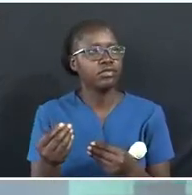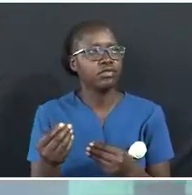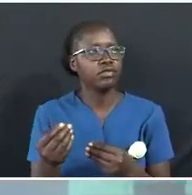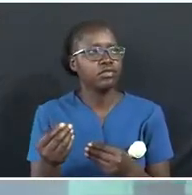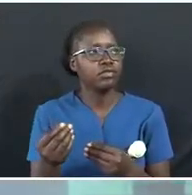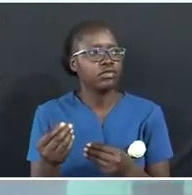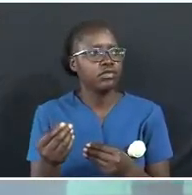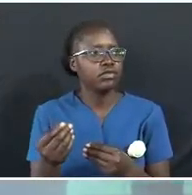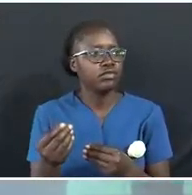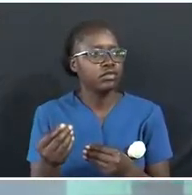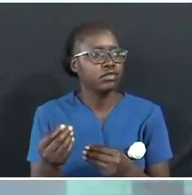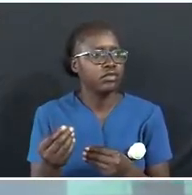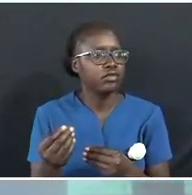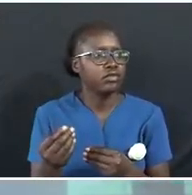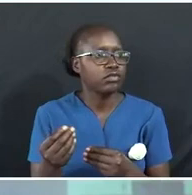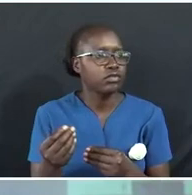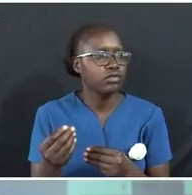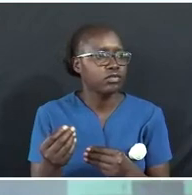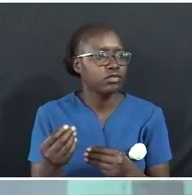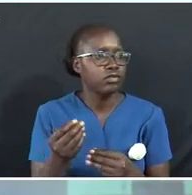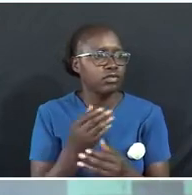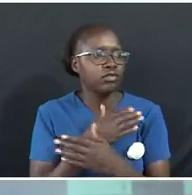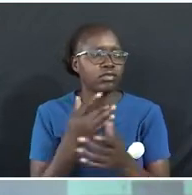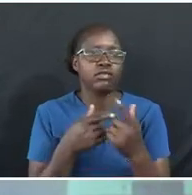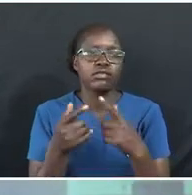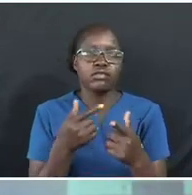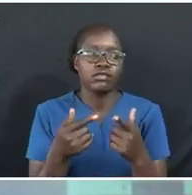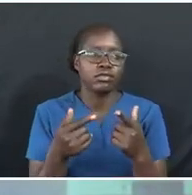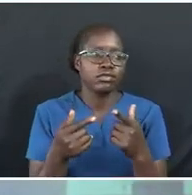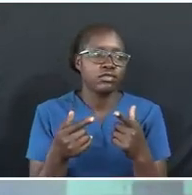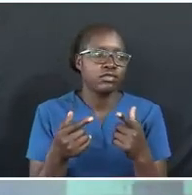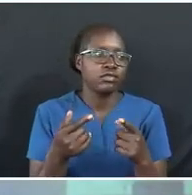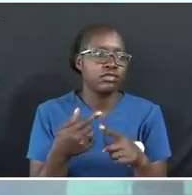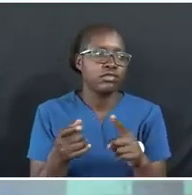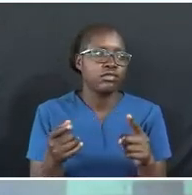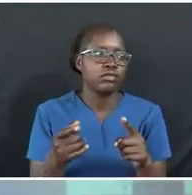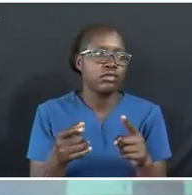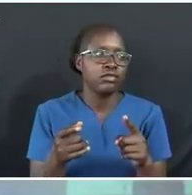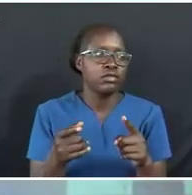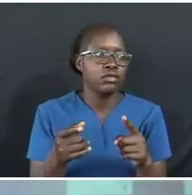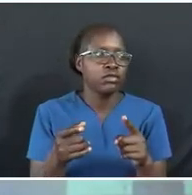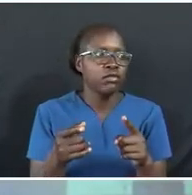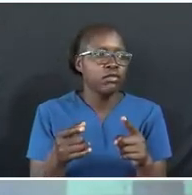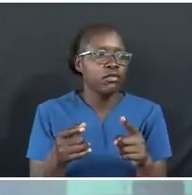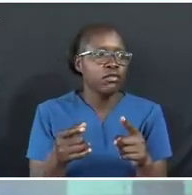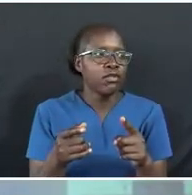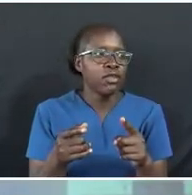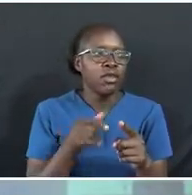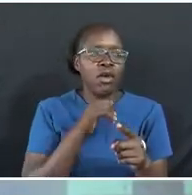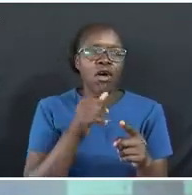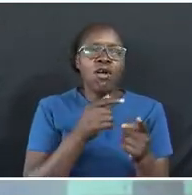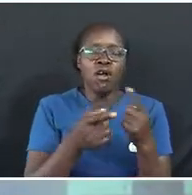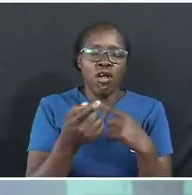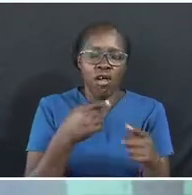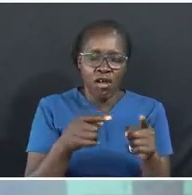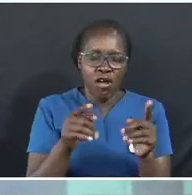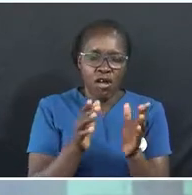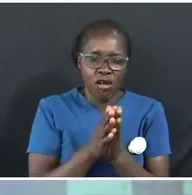place. A friend coming and visiting. But here Jesus says, I am not coming like